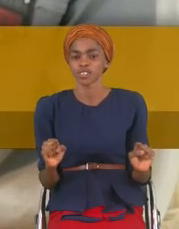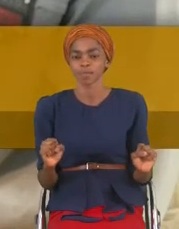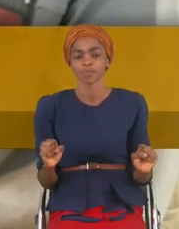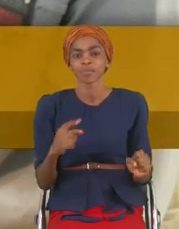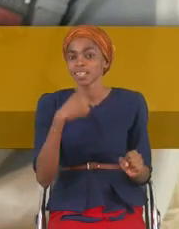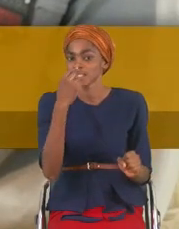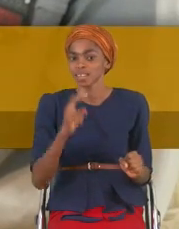tells us in verse 9.